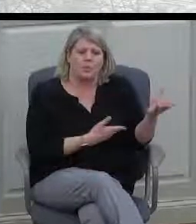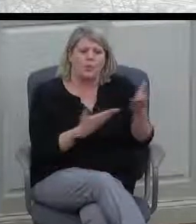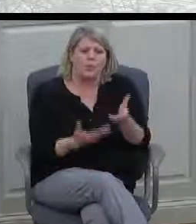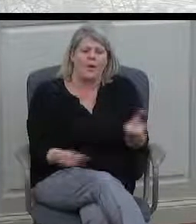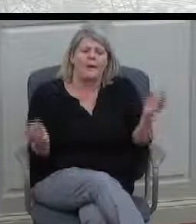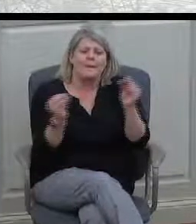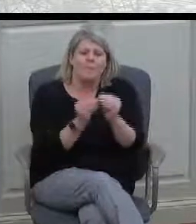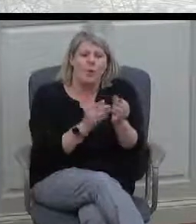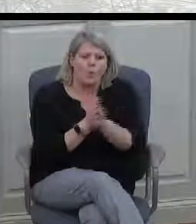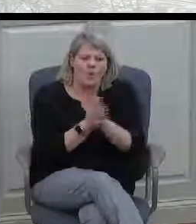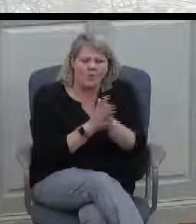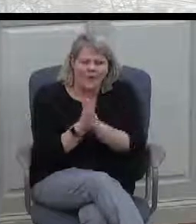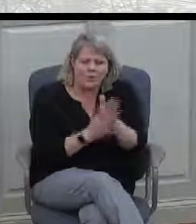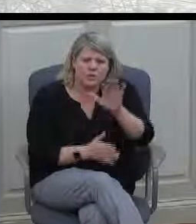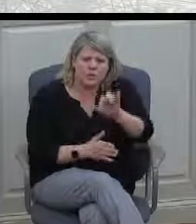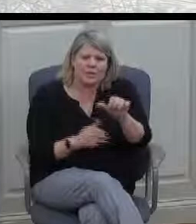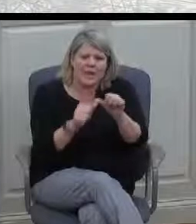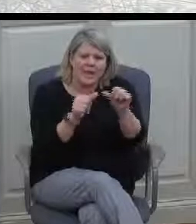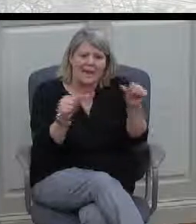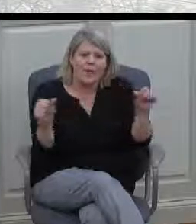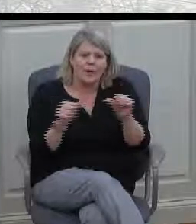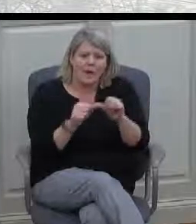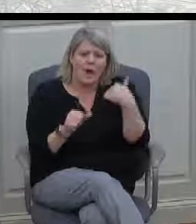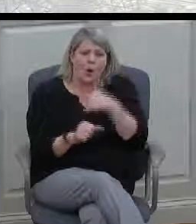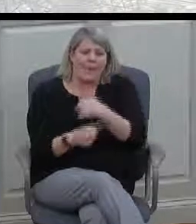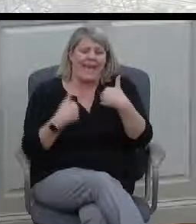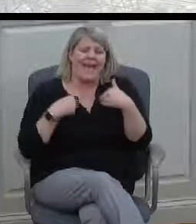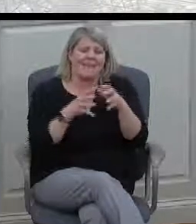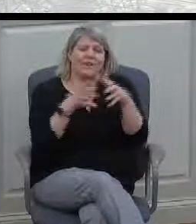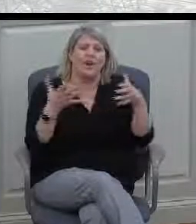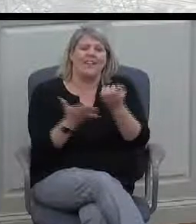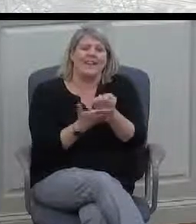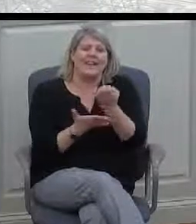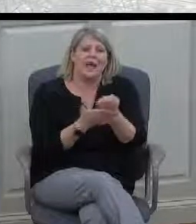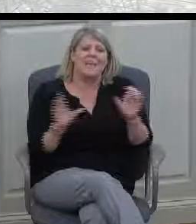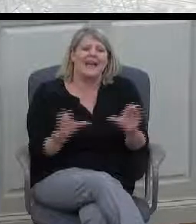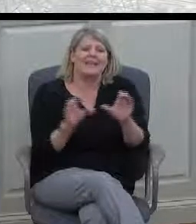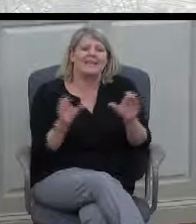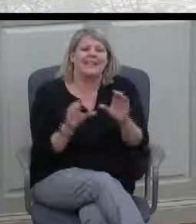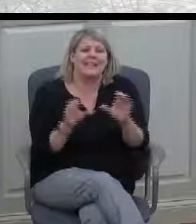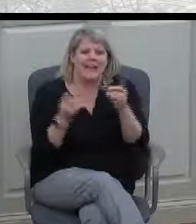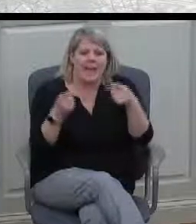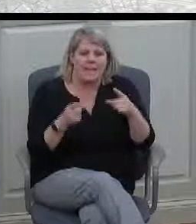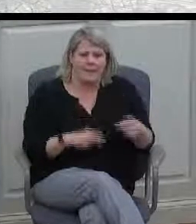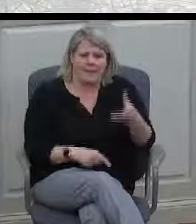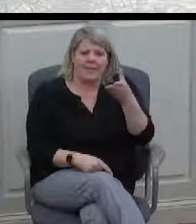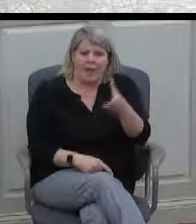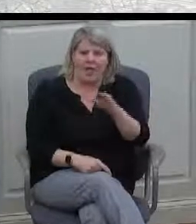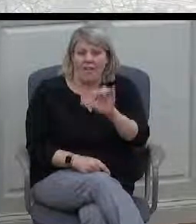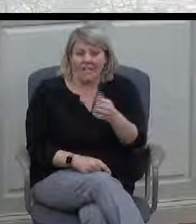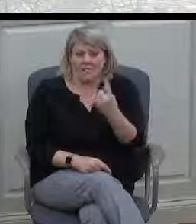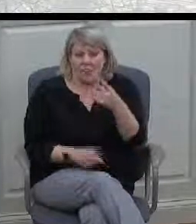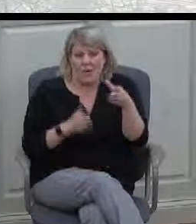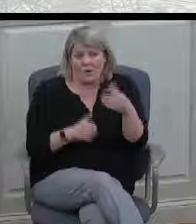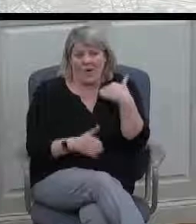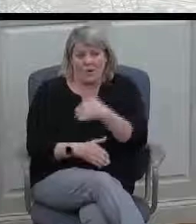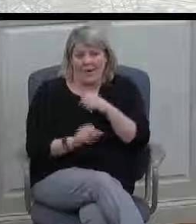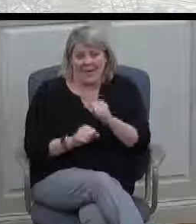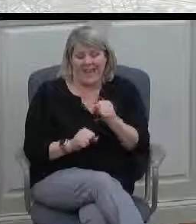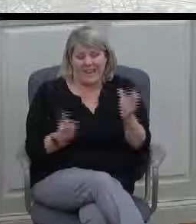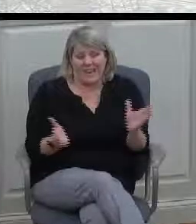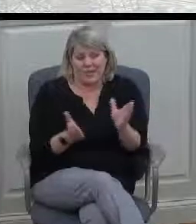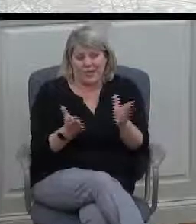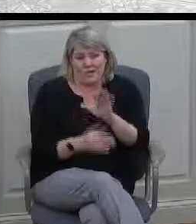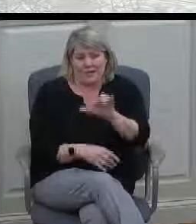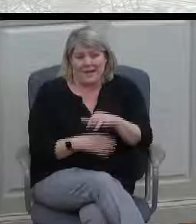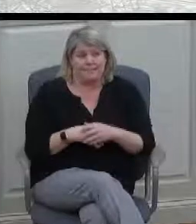as it's got a lot of economic activity going on out there right now. There's a lot of development going on Stanford Avenue, and this is one way we can kind of promote that